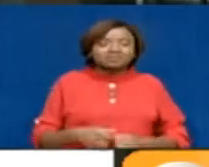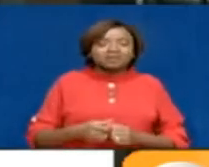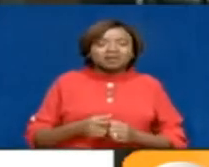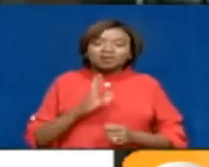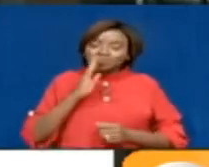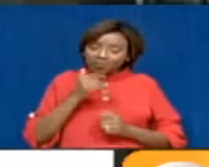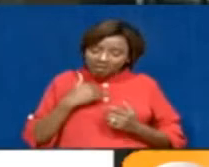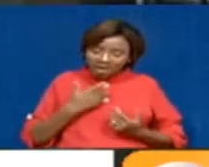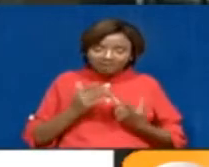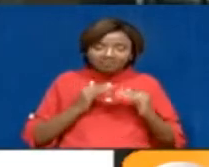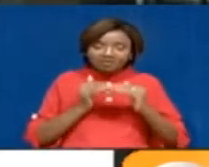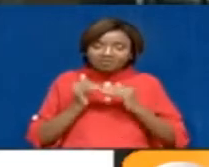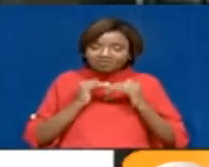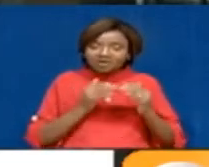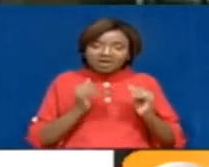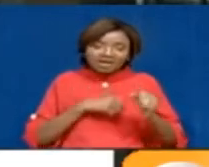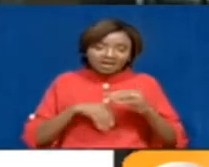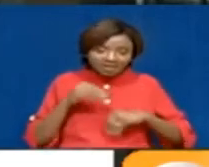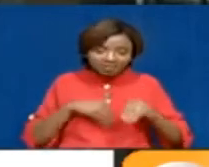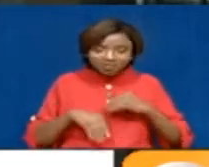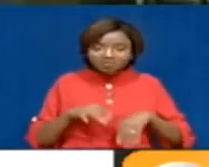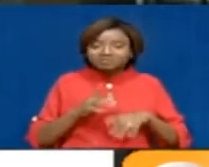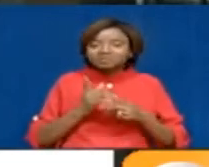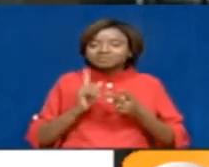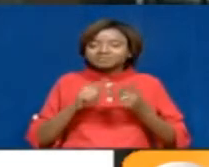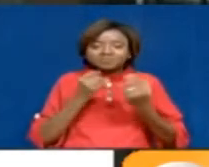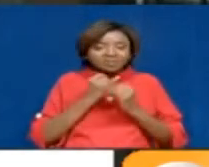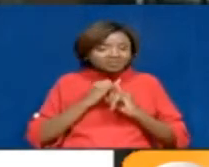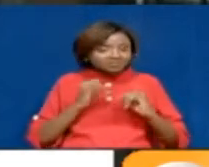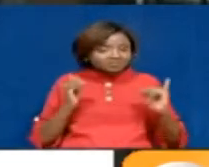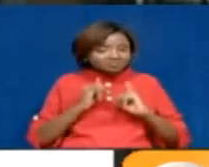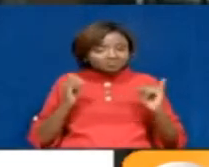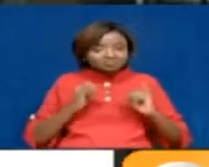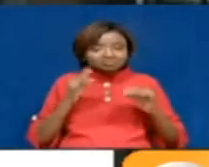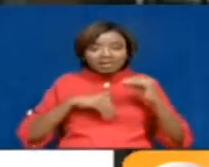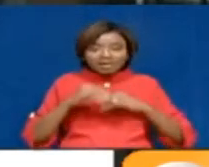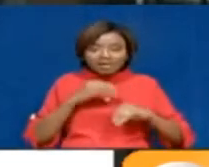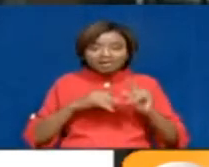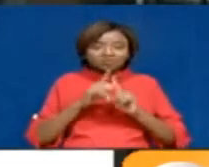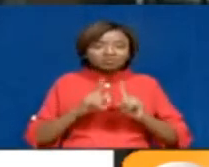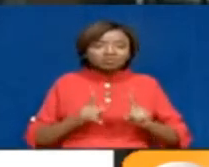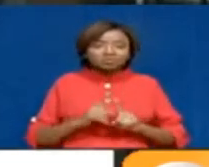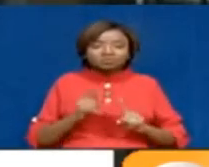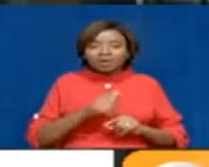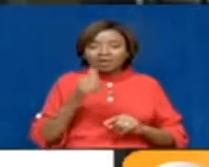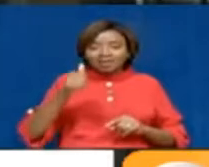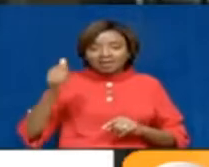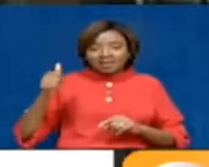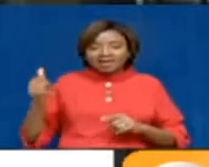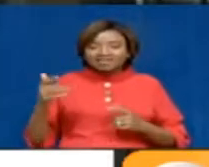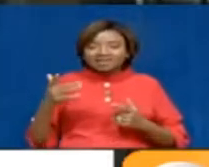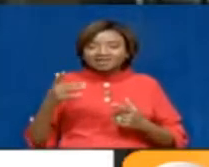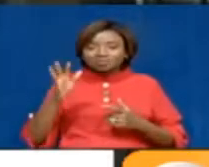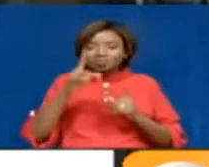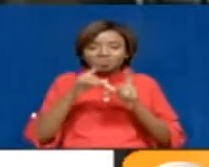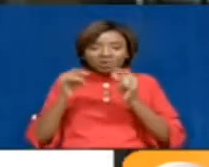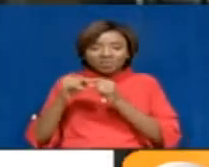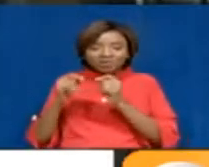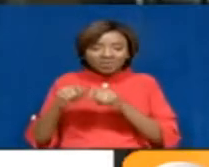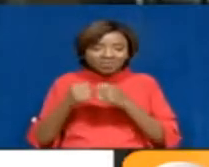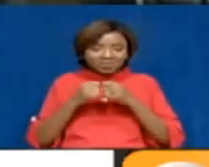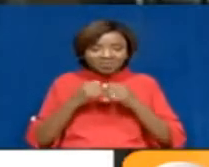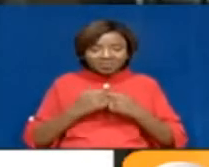for fair elections, free elections, and all those other prophets of doom. I think